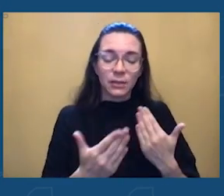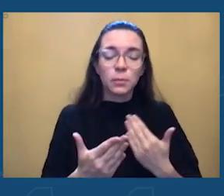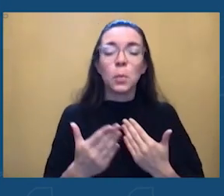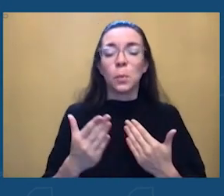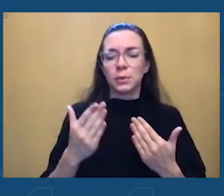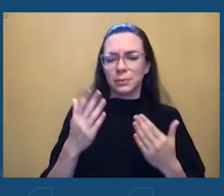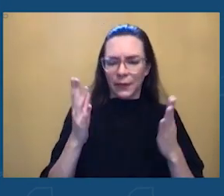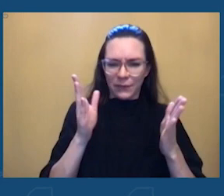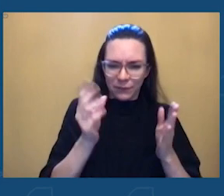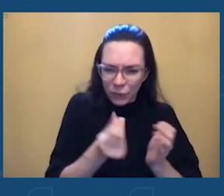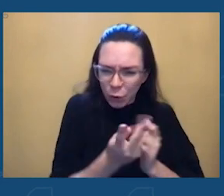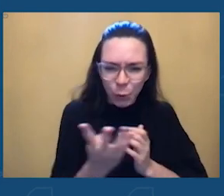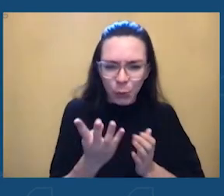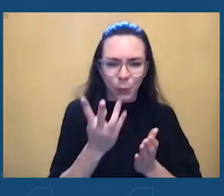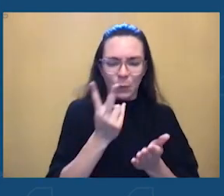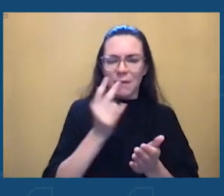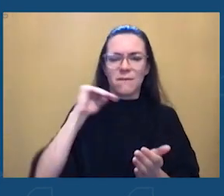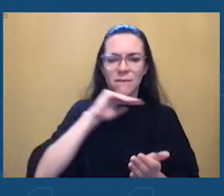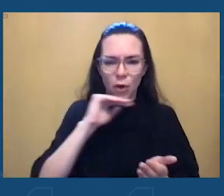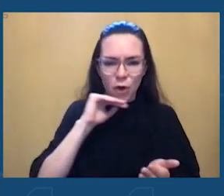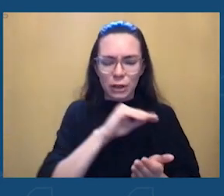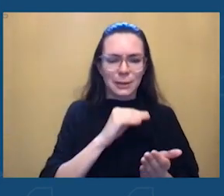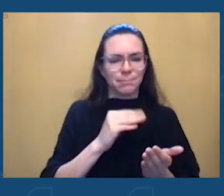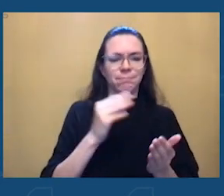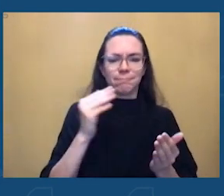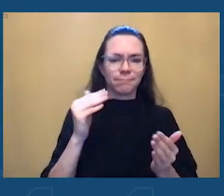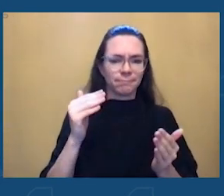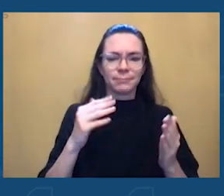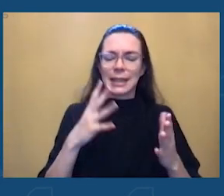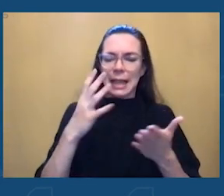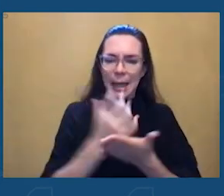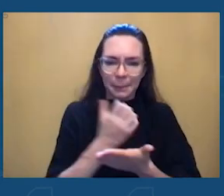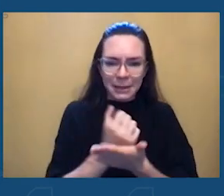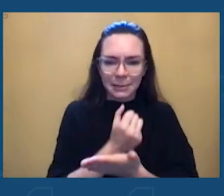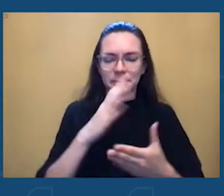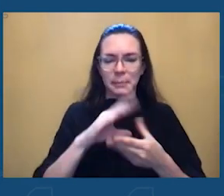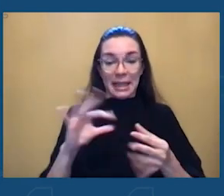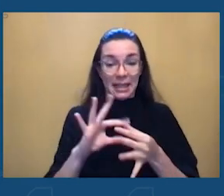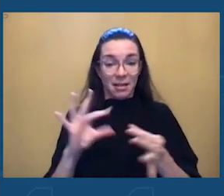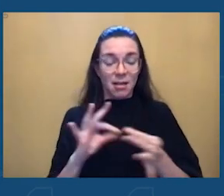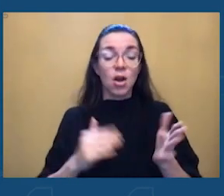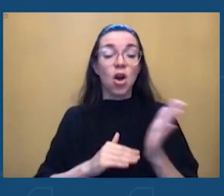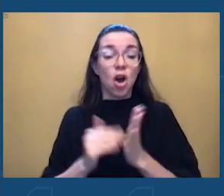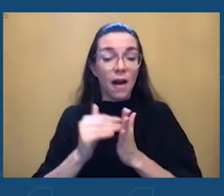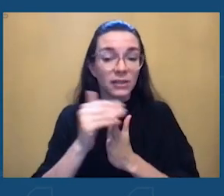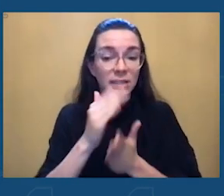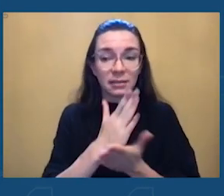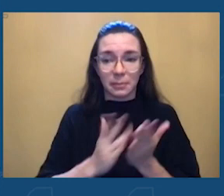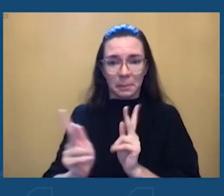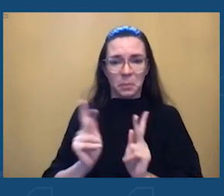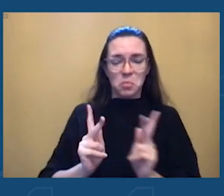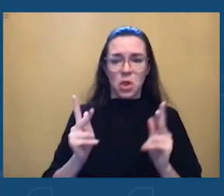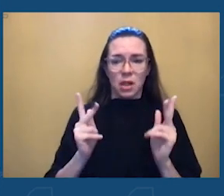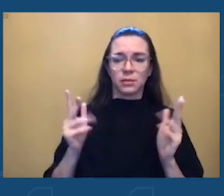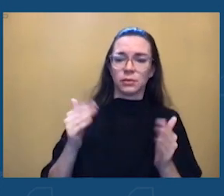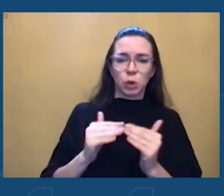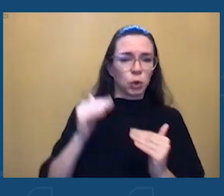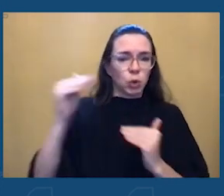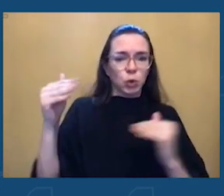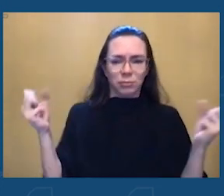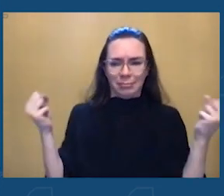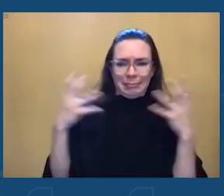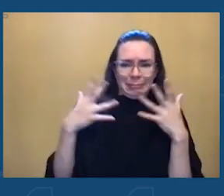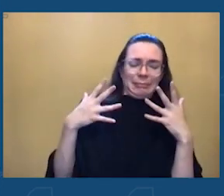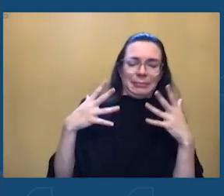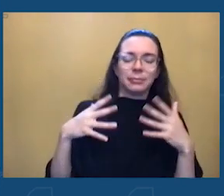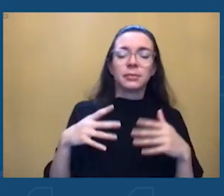threaten survivors, who are often too fearful or intimidated to come forward. The justice system